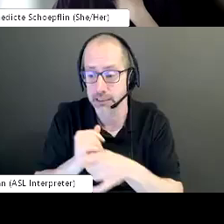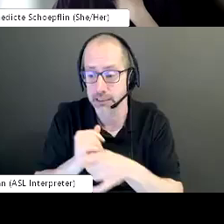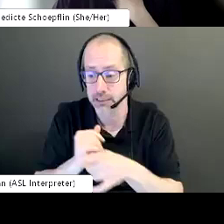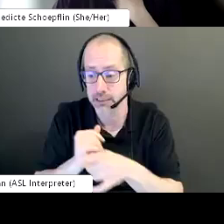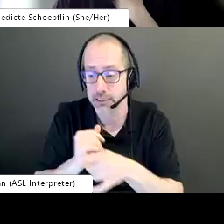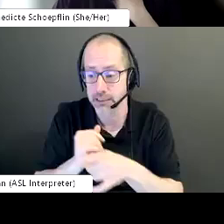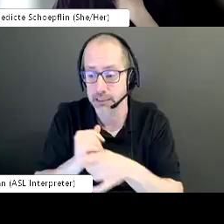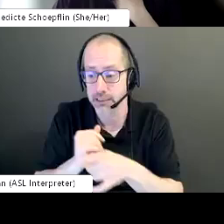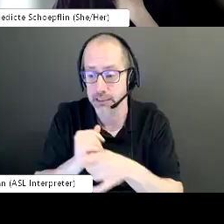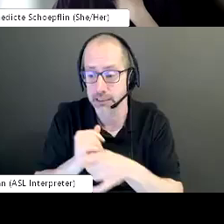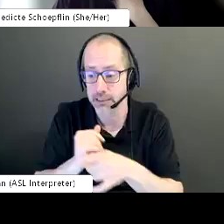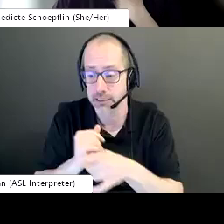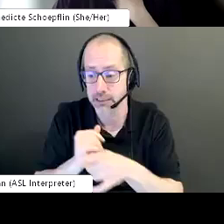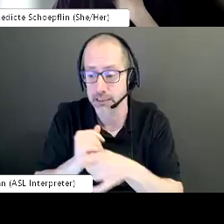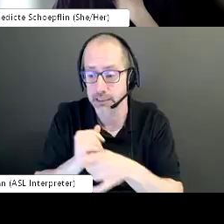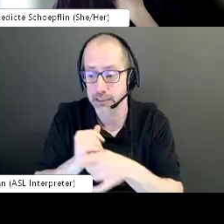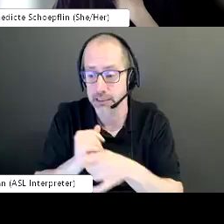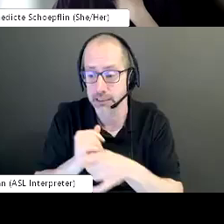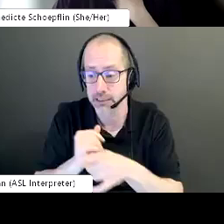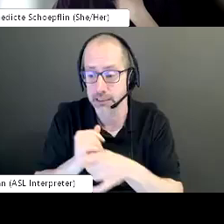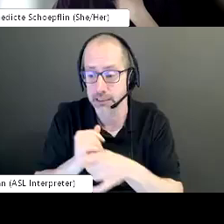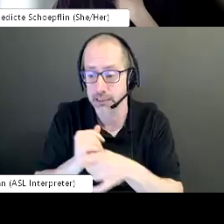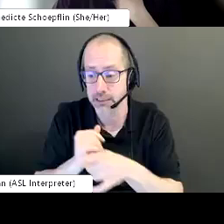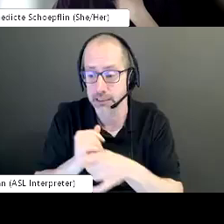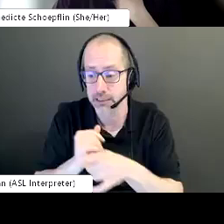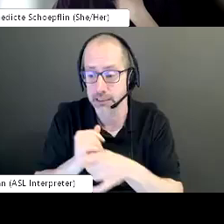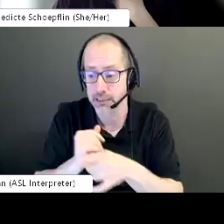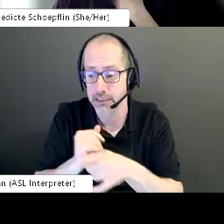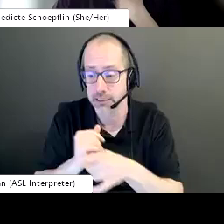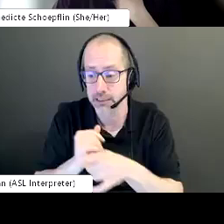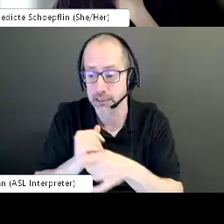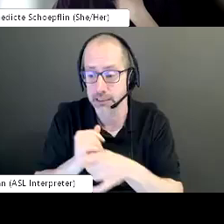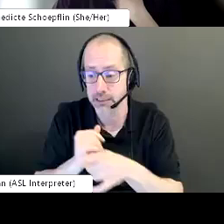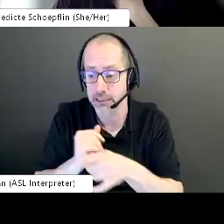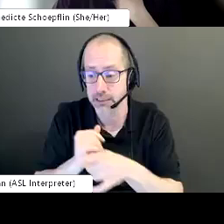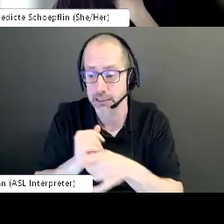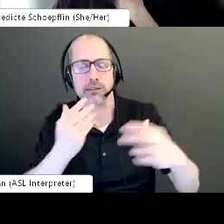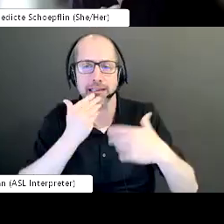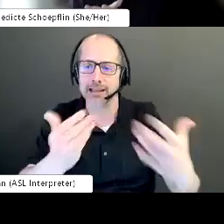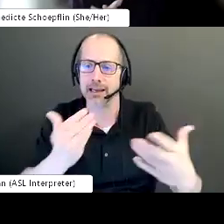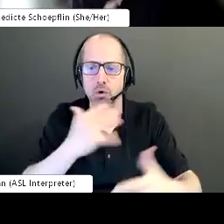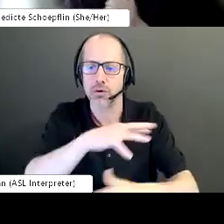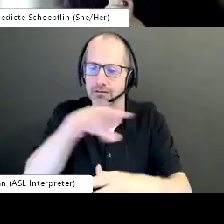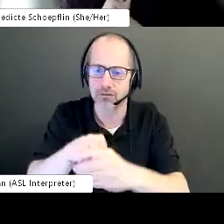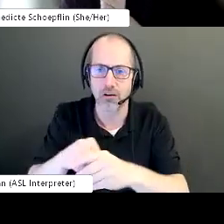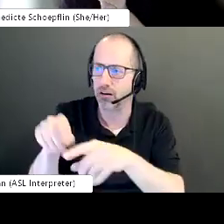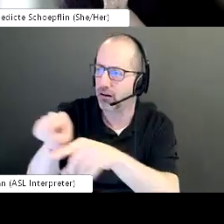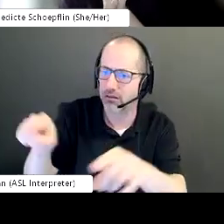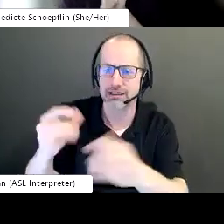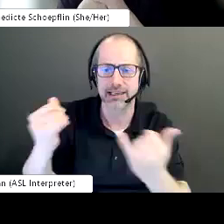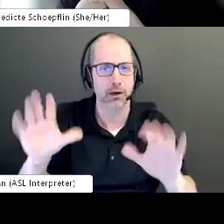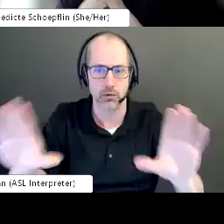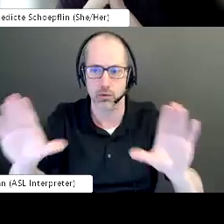that were posed. Yeah, just a quick thank you for everyone for showing up and participating. This has been a great discussion. So